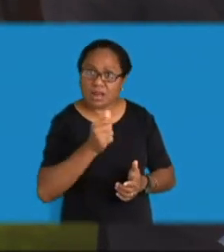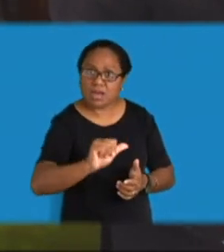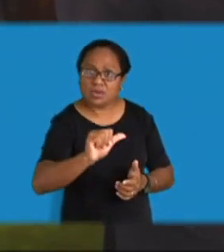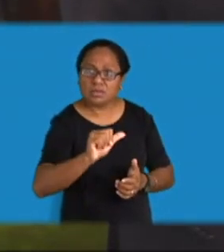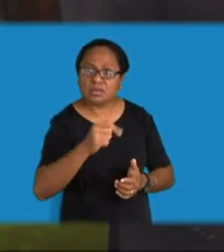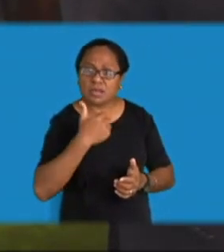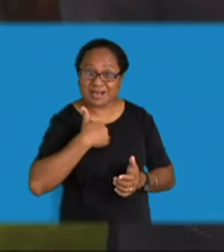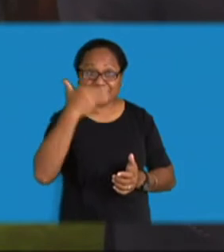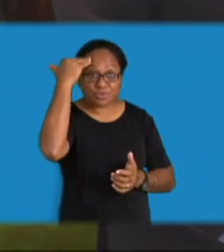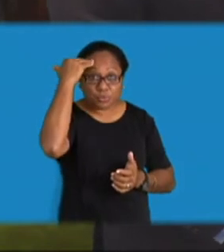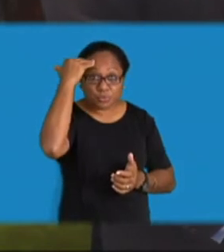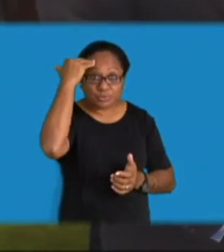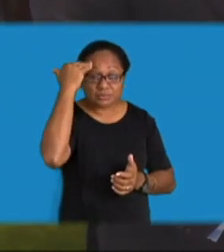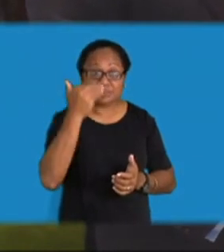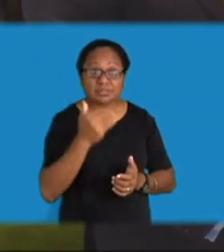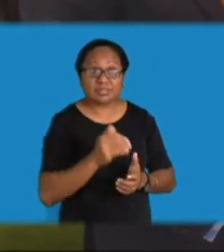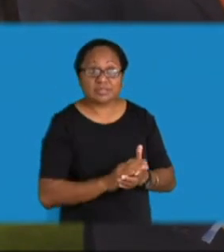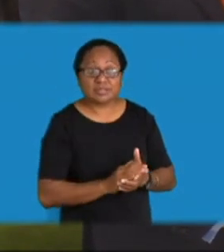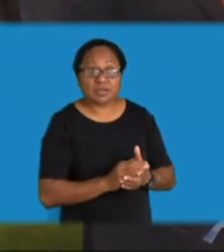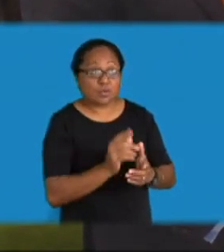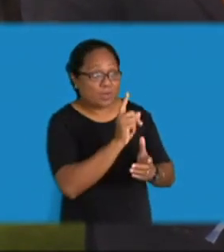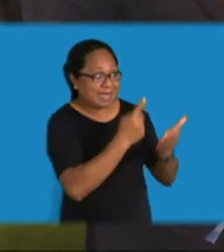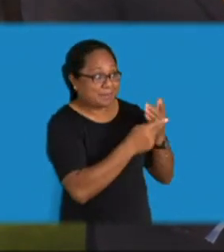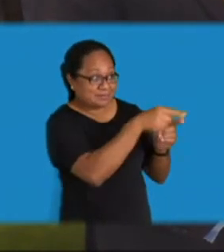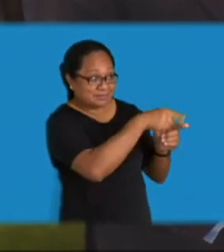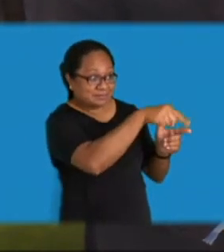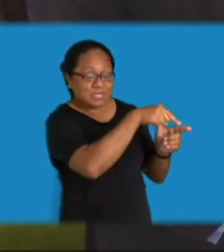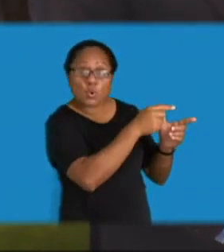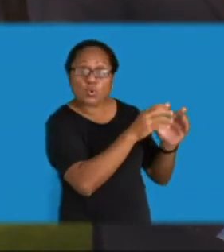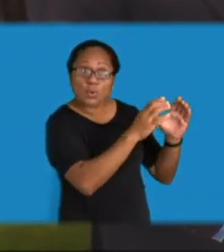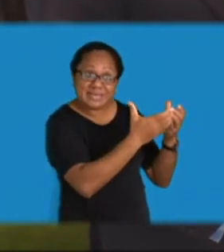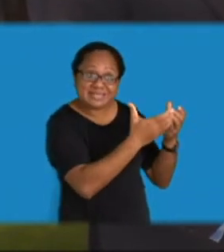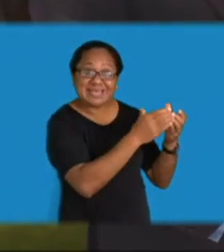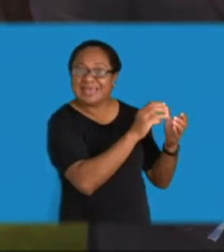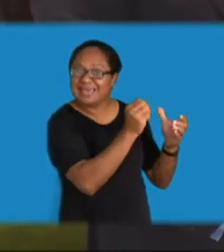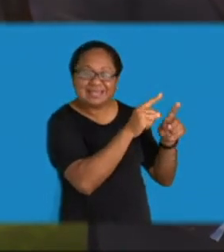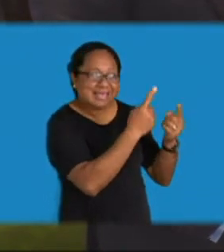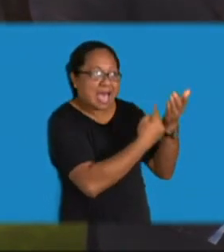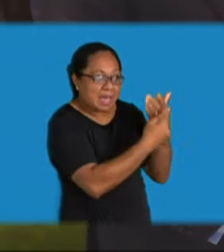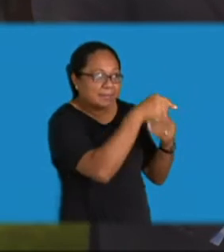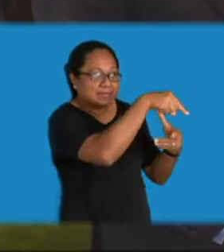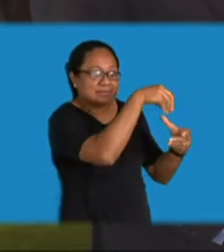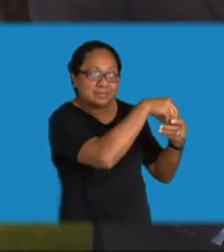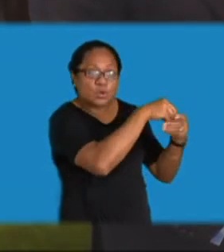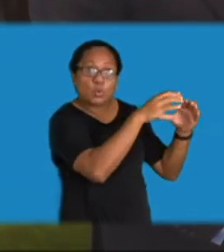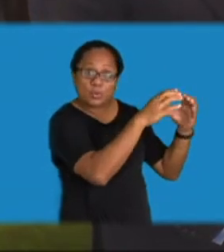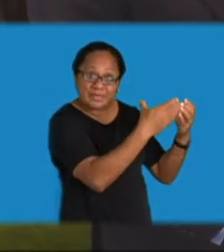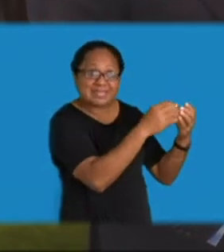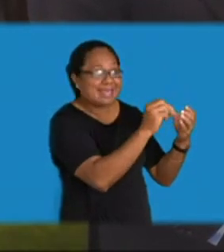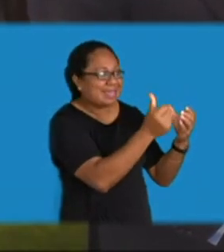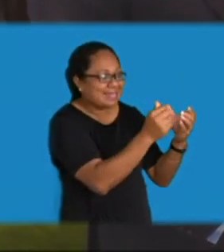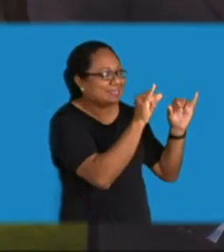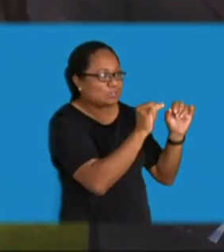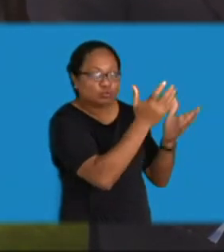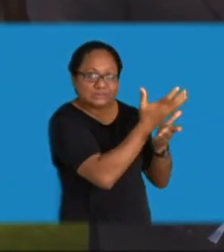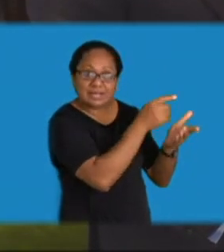general position was that if the matter is before a committee, or any proceedings of the committee, or any content of the proceedings of the